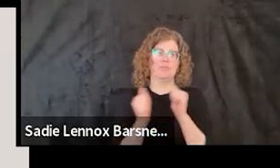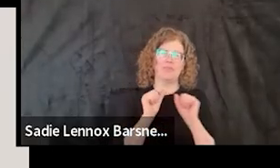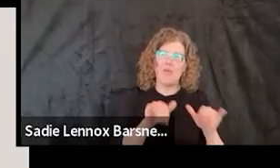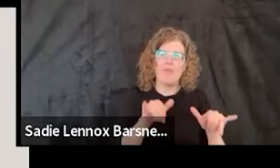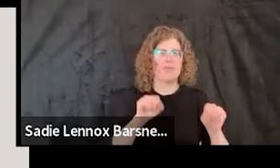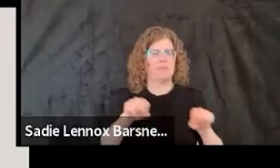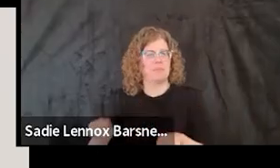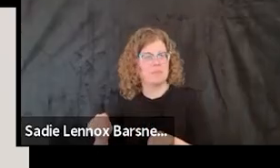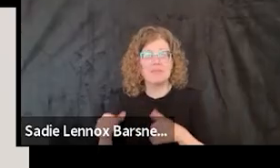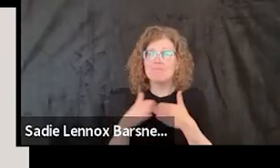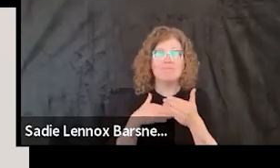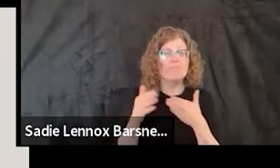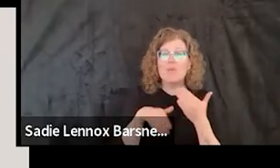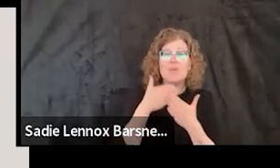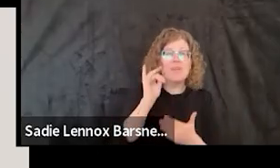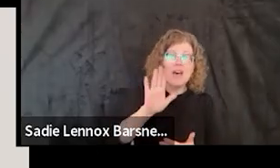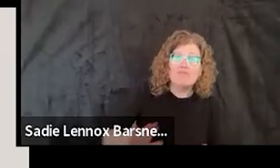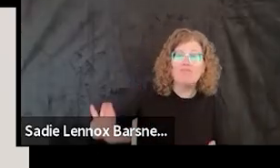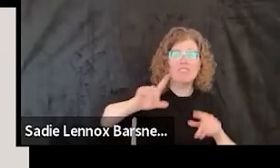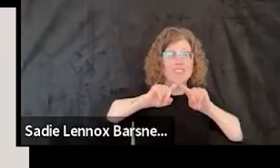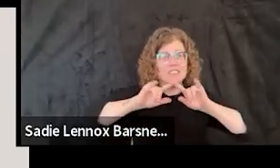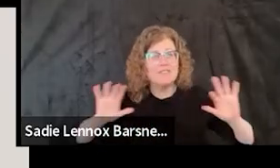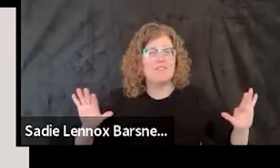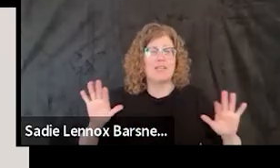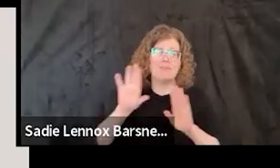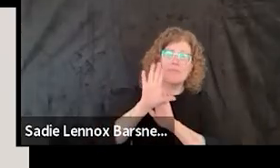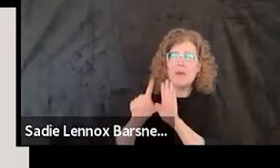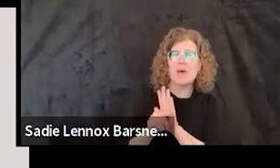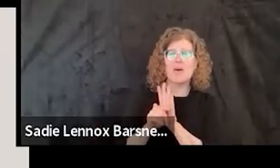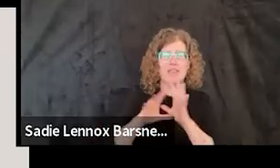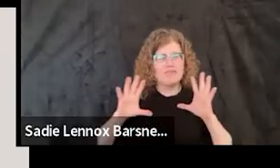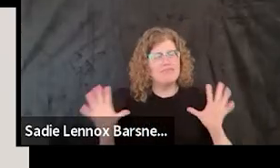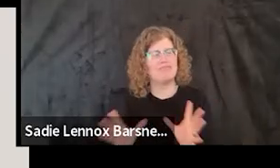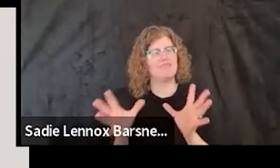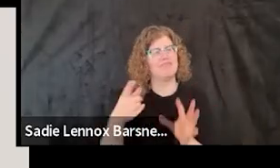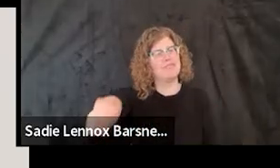backgrounds can access, create, and participate in art as every part of